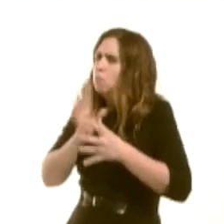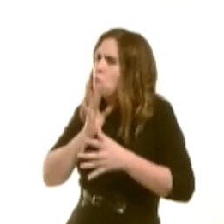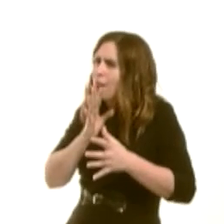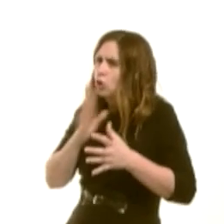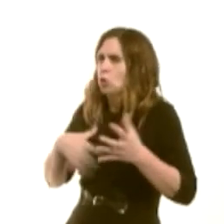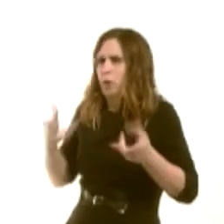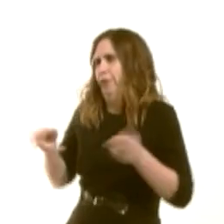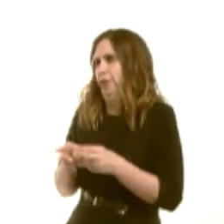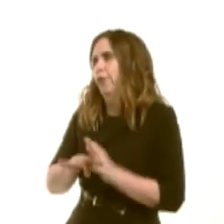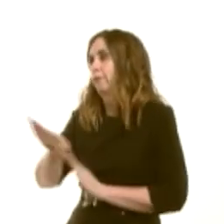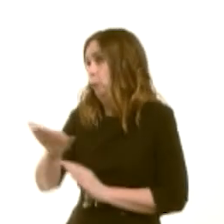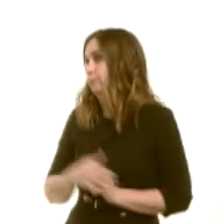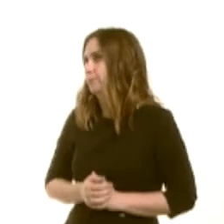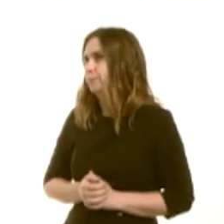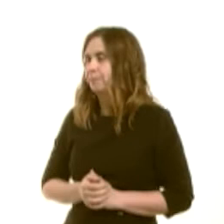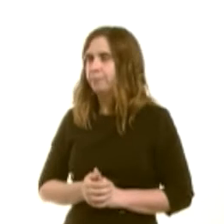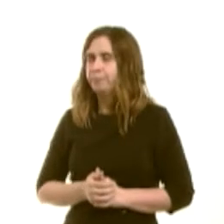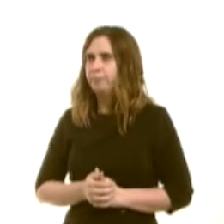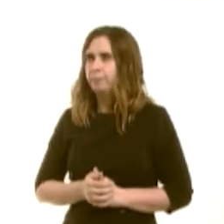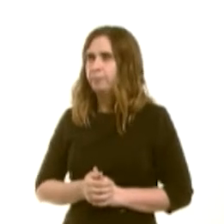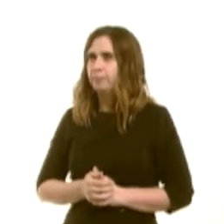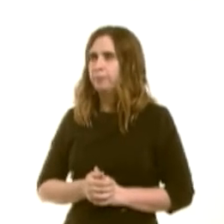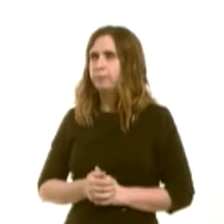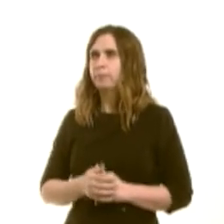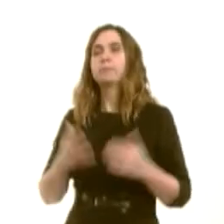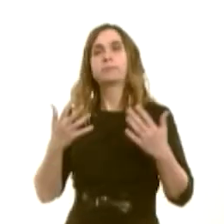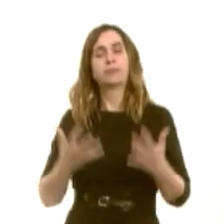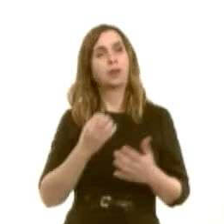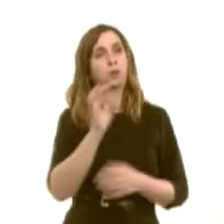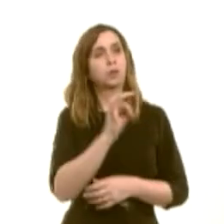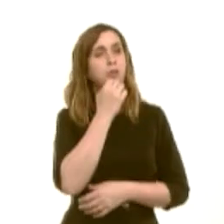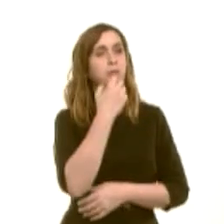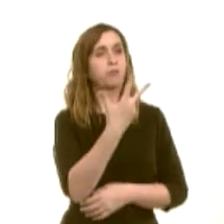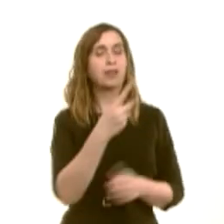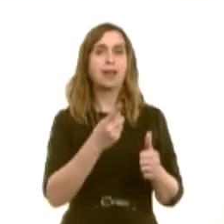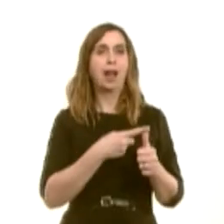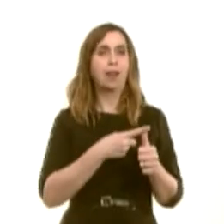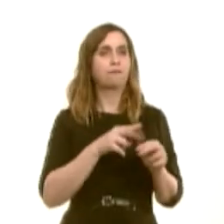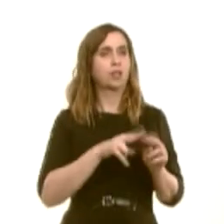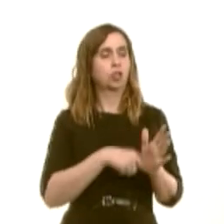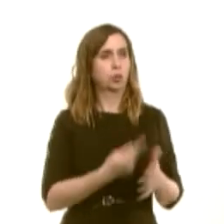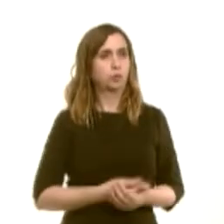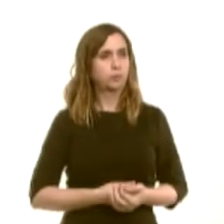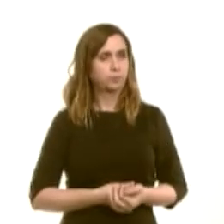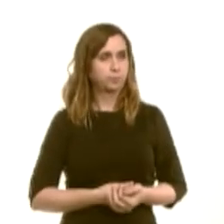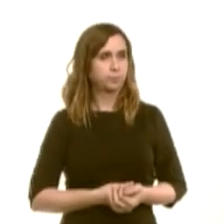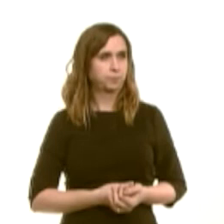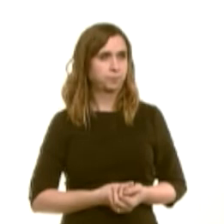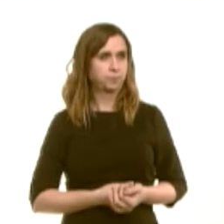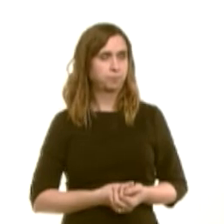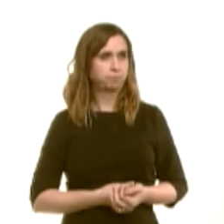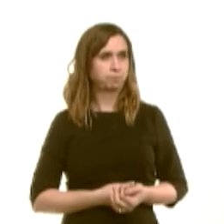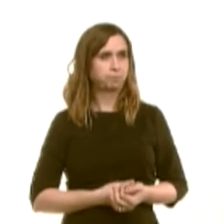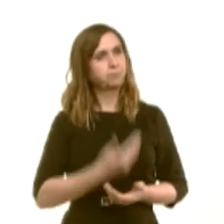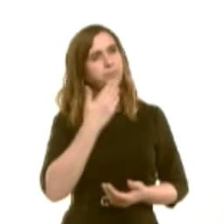future. We now move back to questions on the paper, and it's question 3. Alan Fred-Jones. Thank you. Will the First